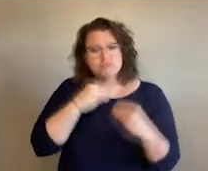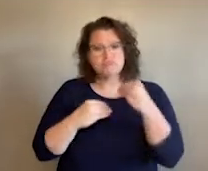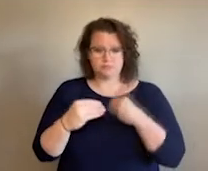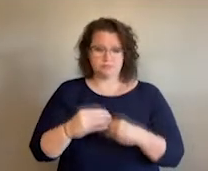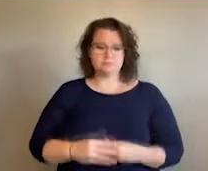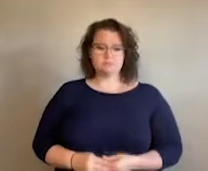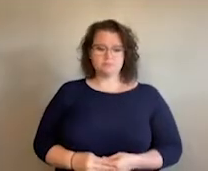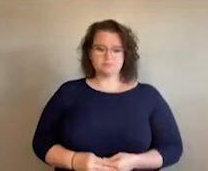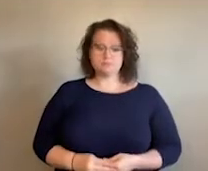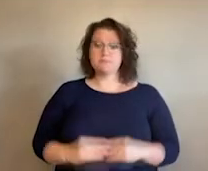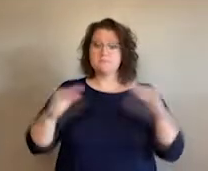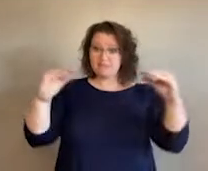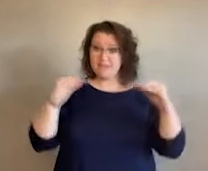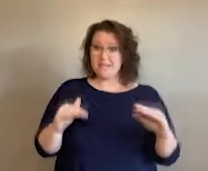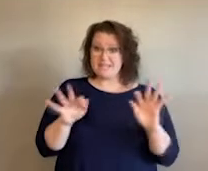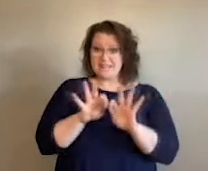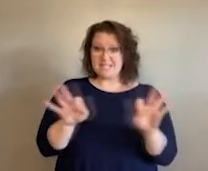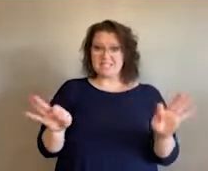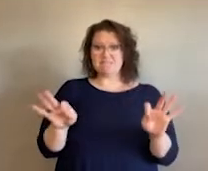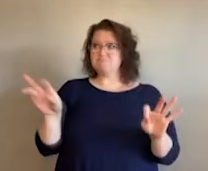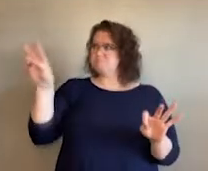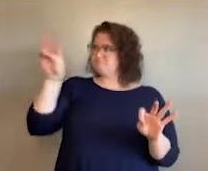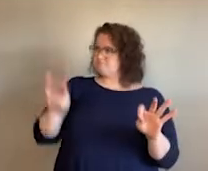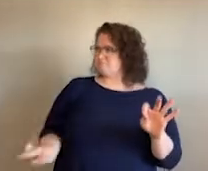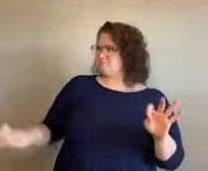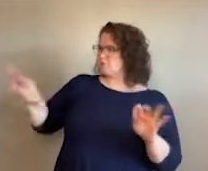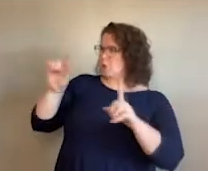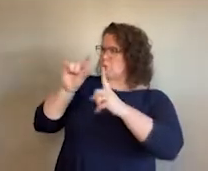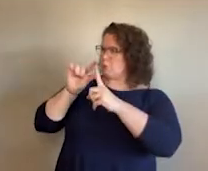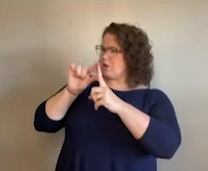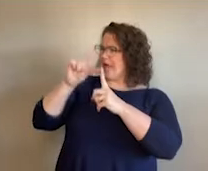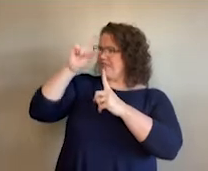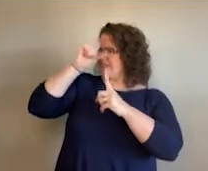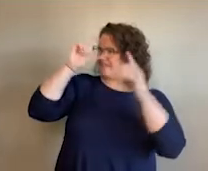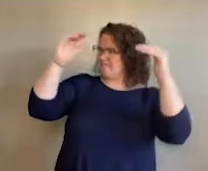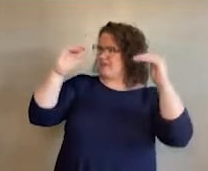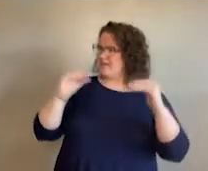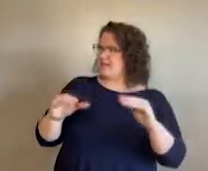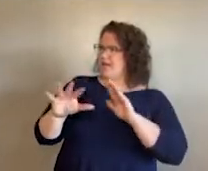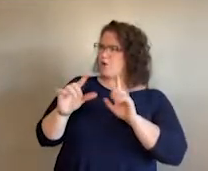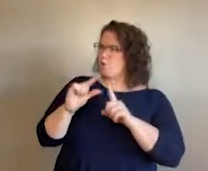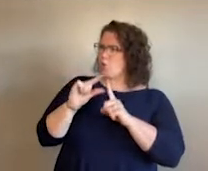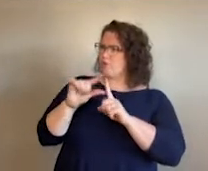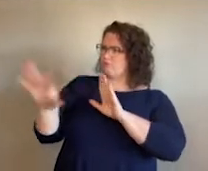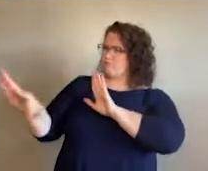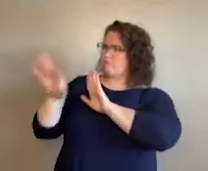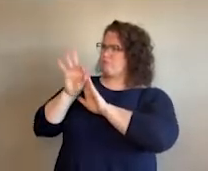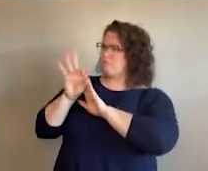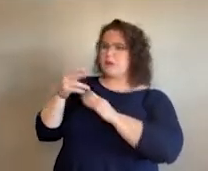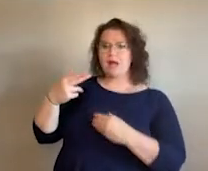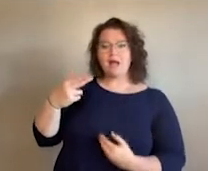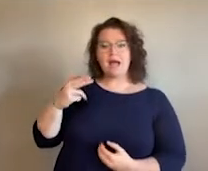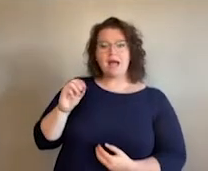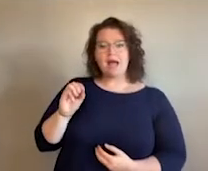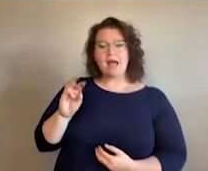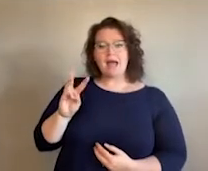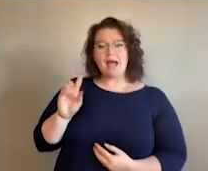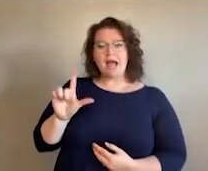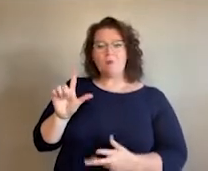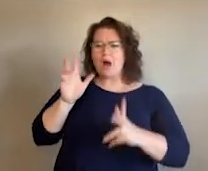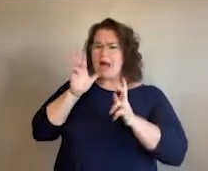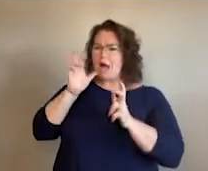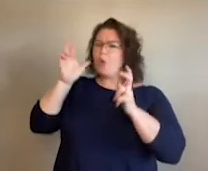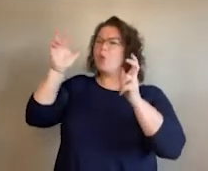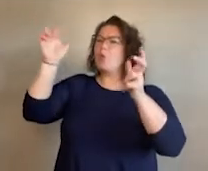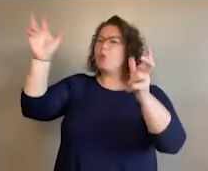next sentence. And after looking at all of my words, I think the next word that I'm going to pick is howl, because I want to tell